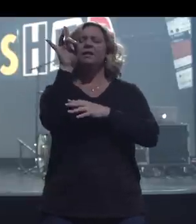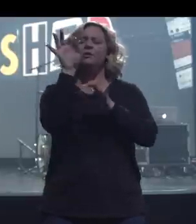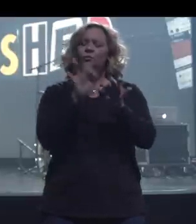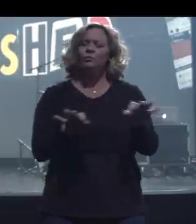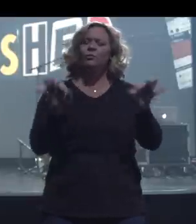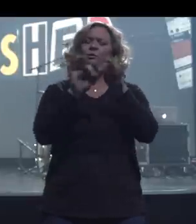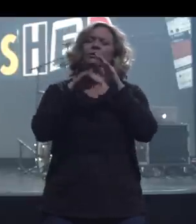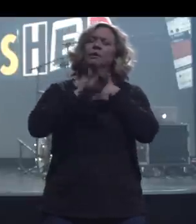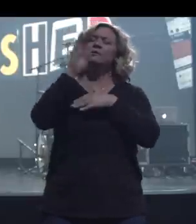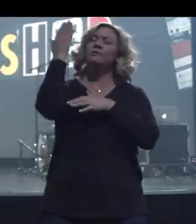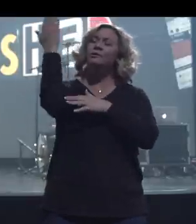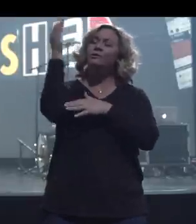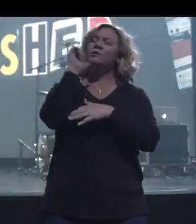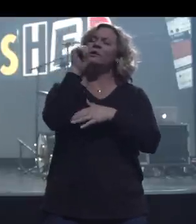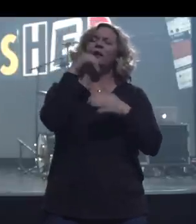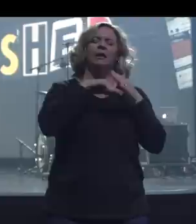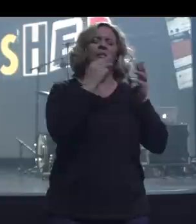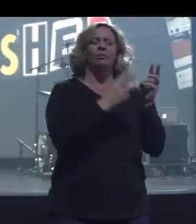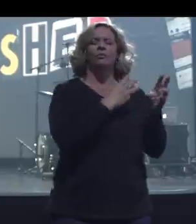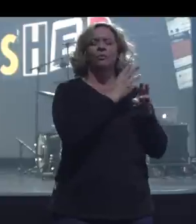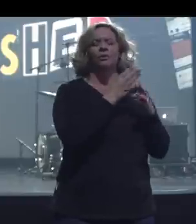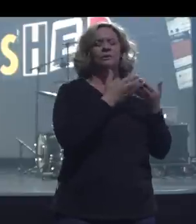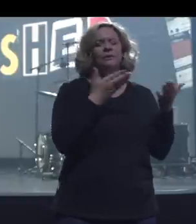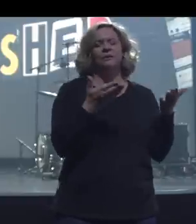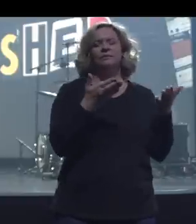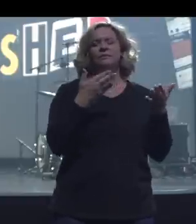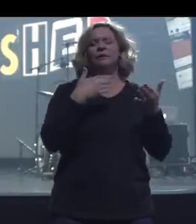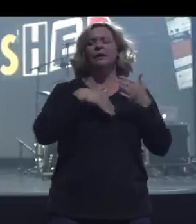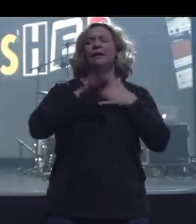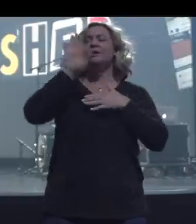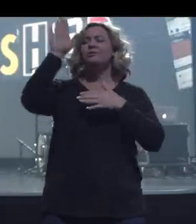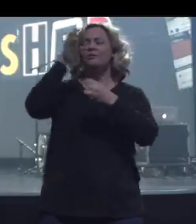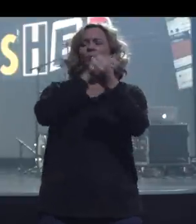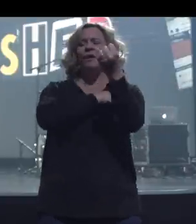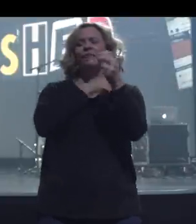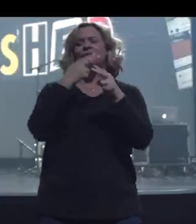in the things of this world. We pray all this in the powerful name